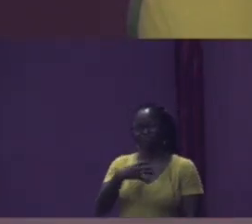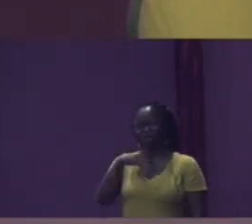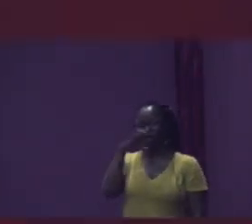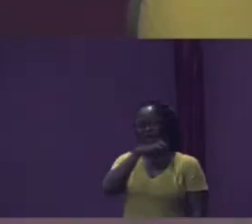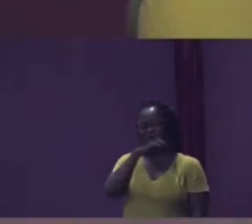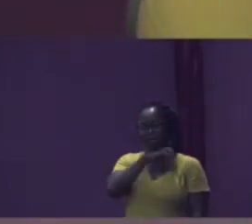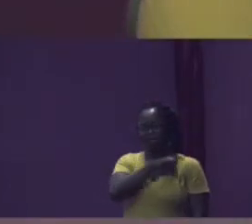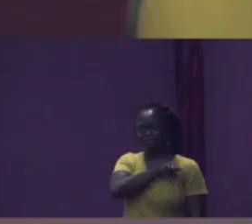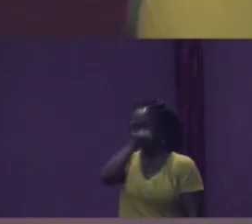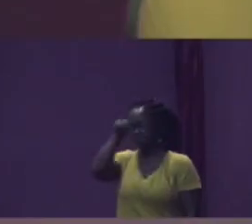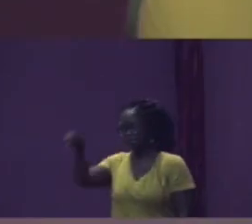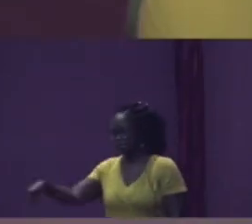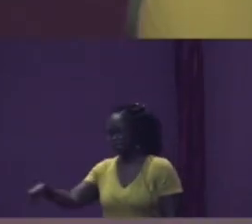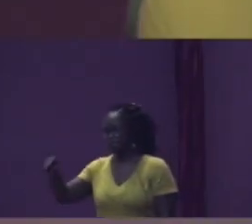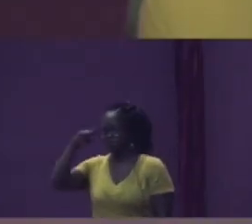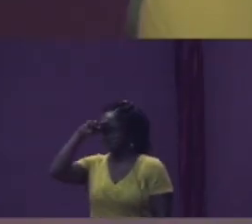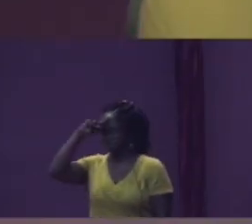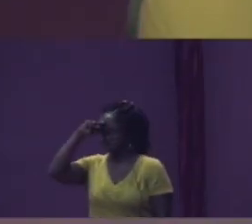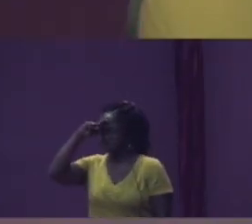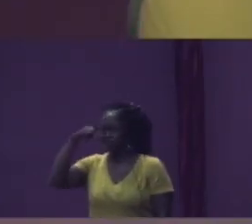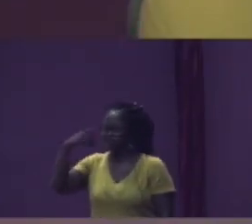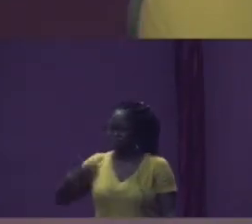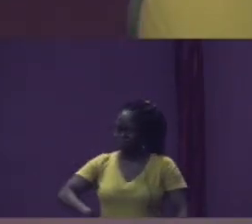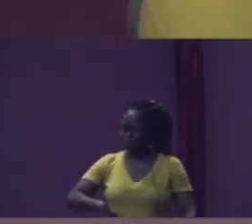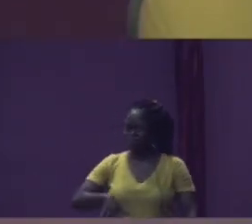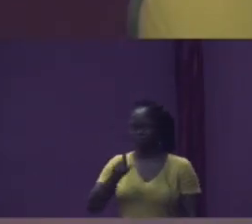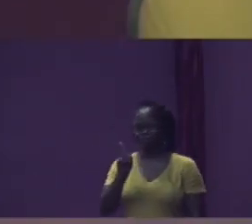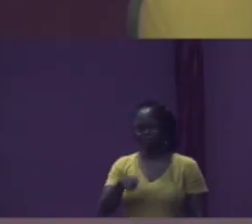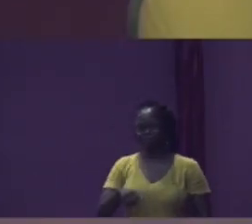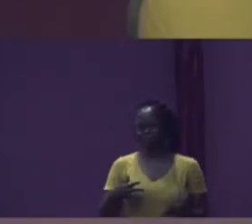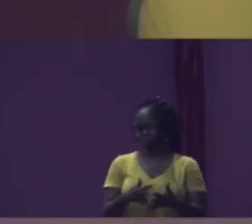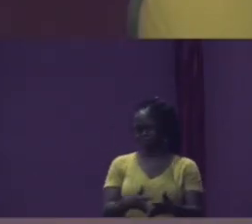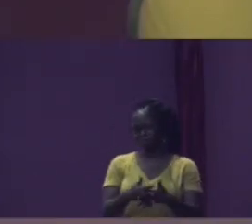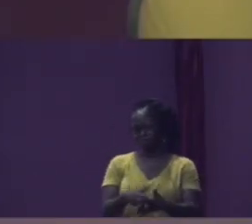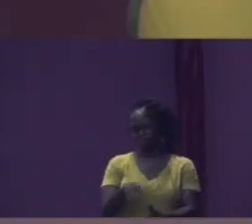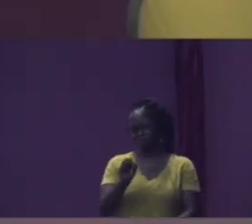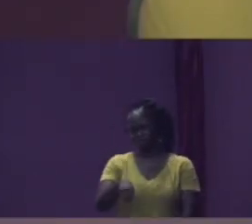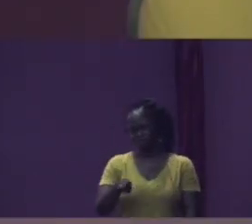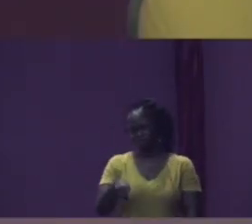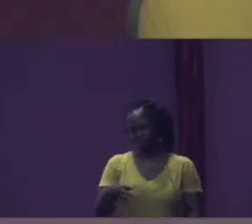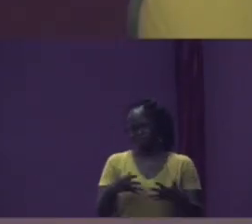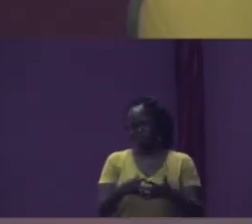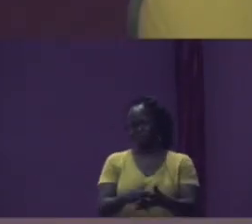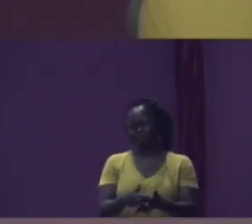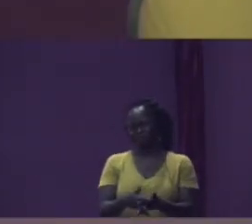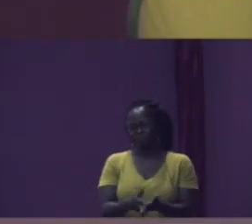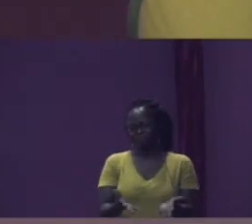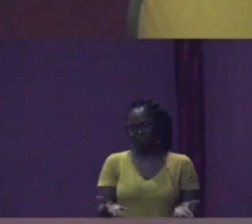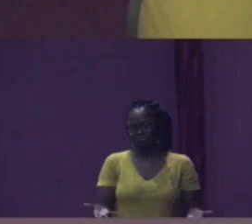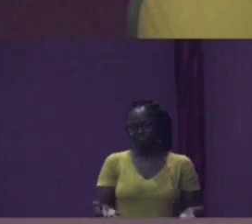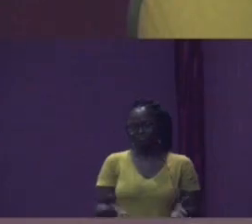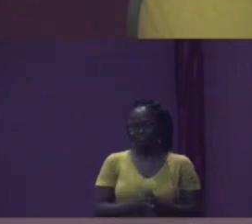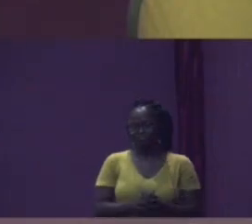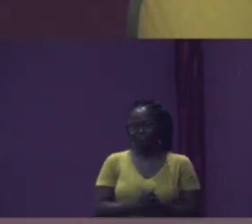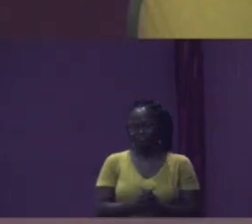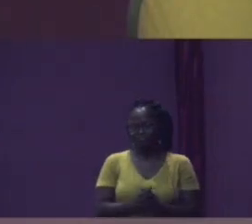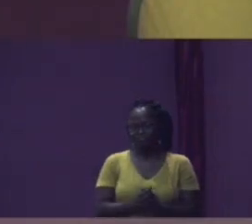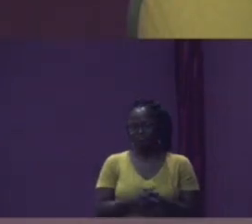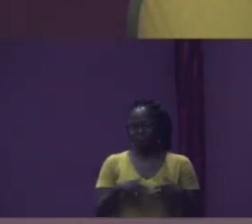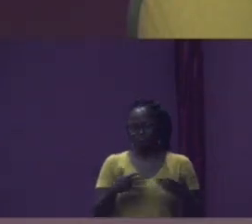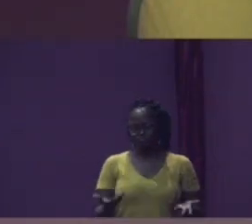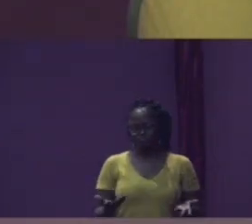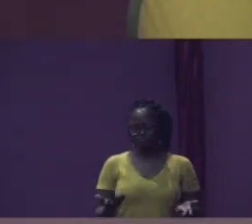and supplies to traditional birth attendants or birth attendants in the community. In this setting, it's just